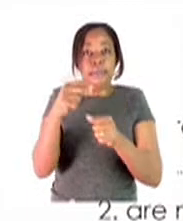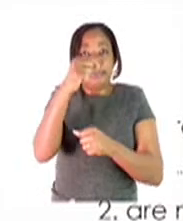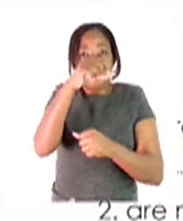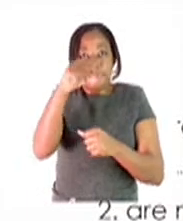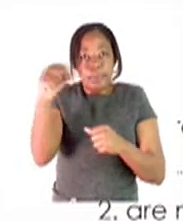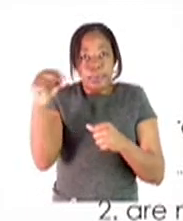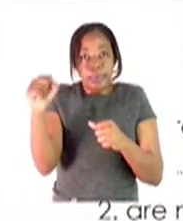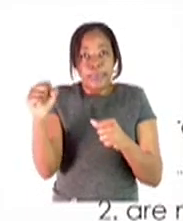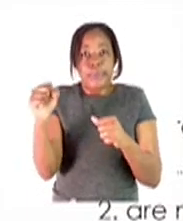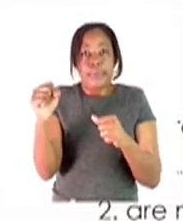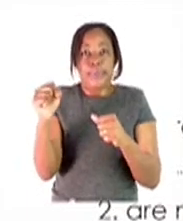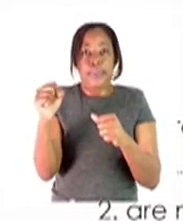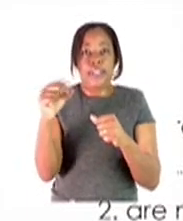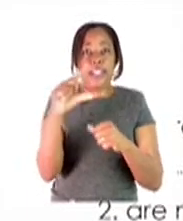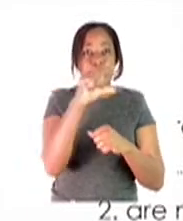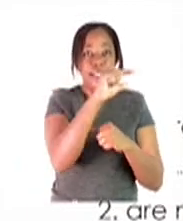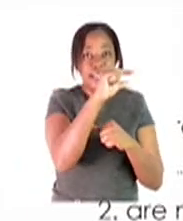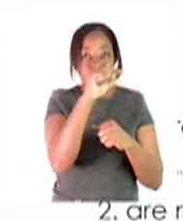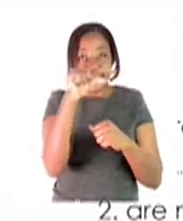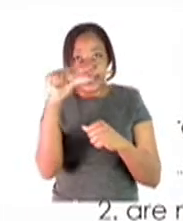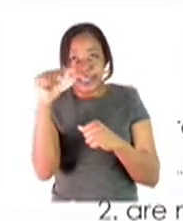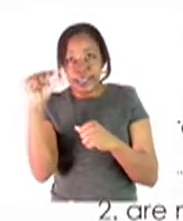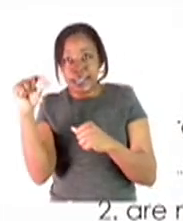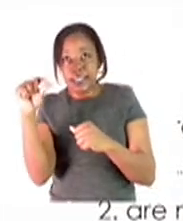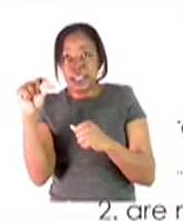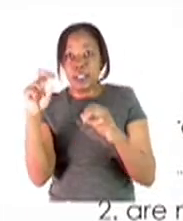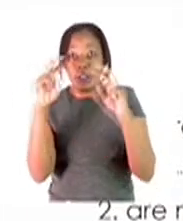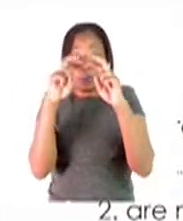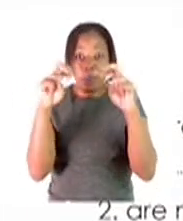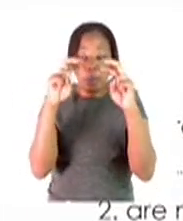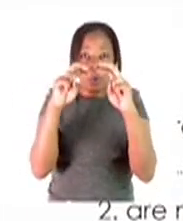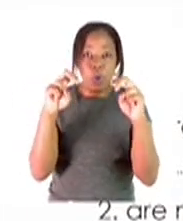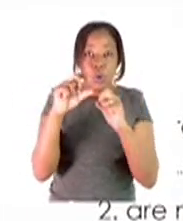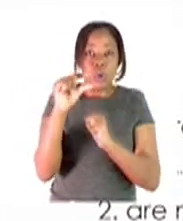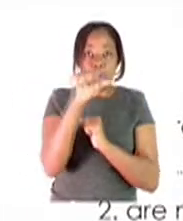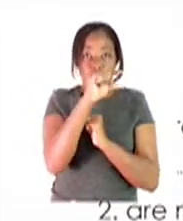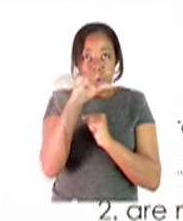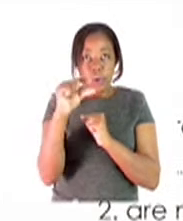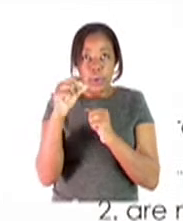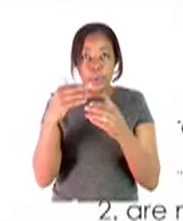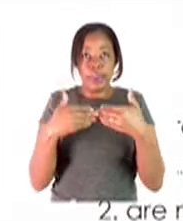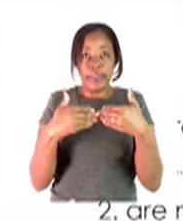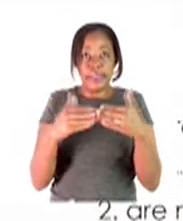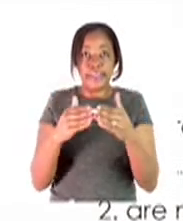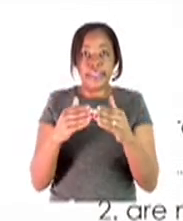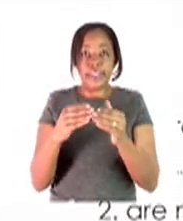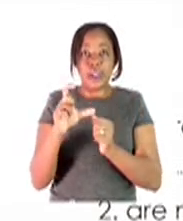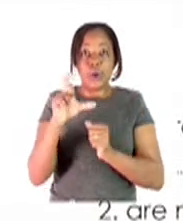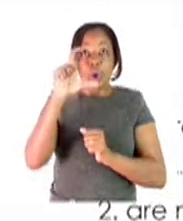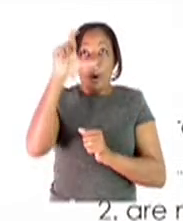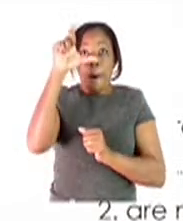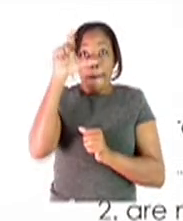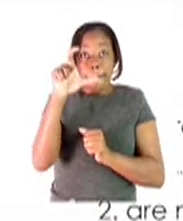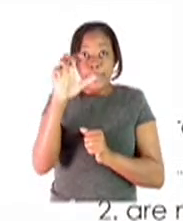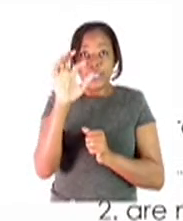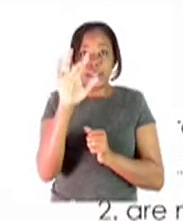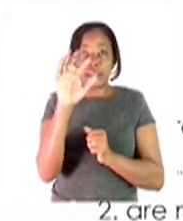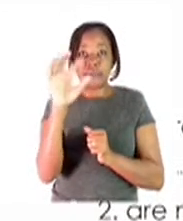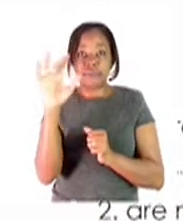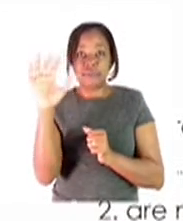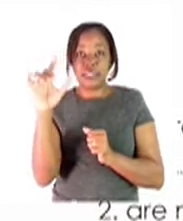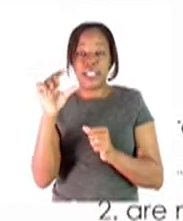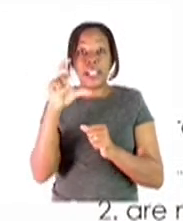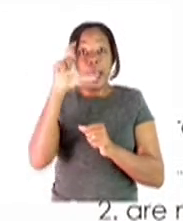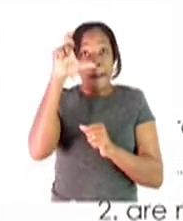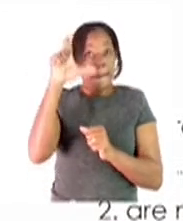sentences, you have to first look for a word that has a capital letter in it. Then that word